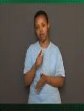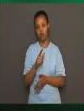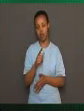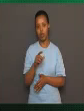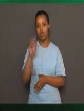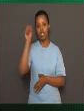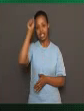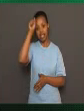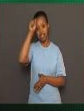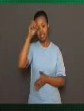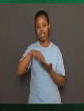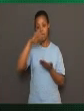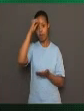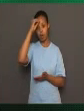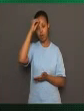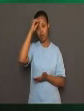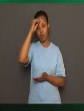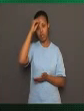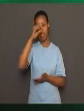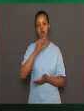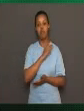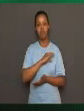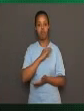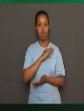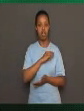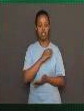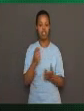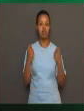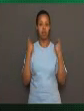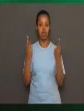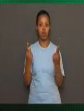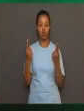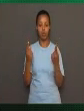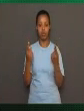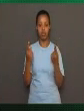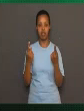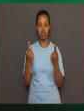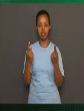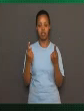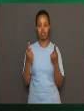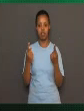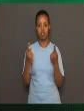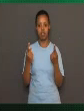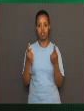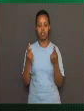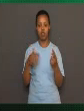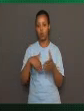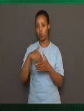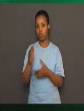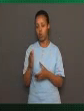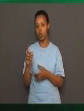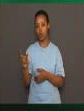Skinner believed that behavior was understood by learning external,